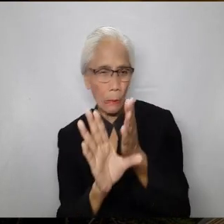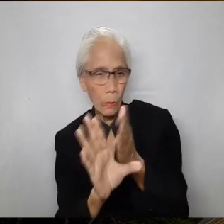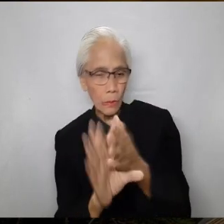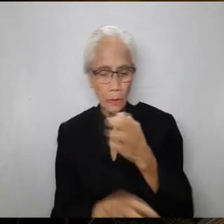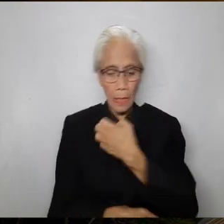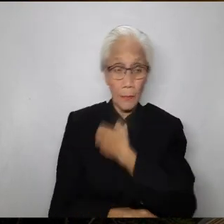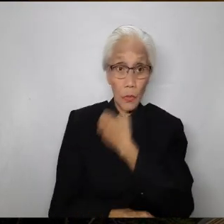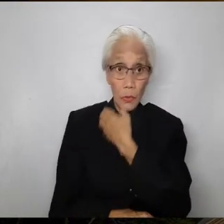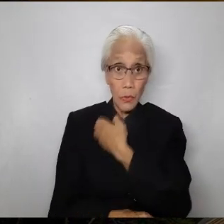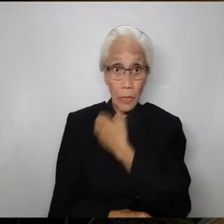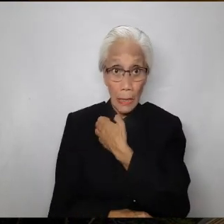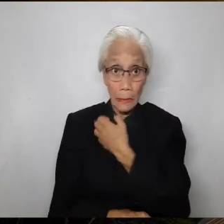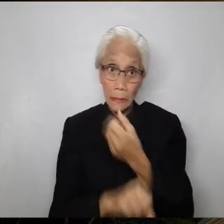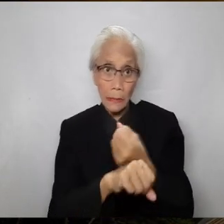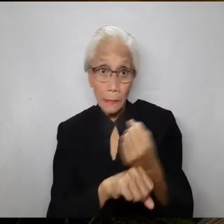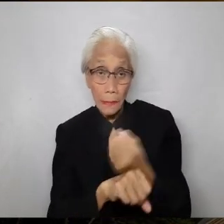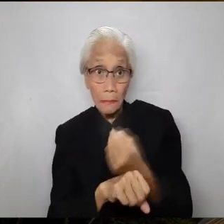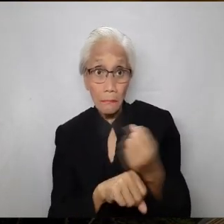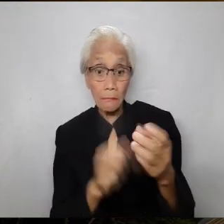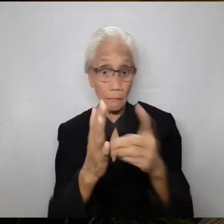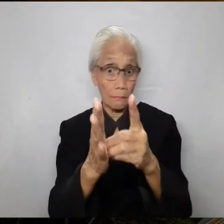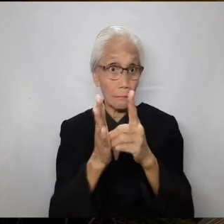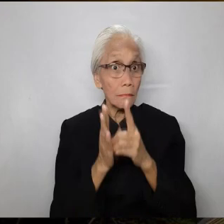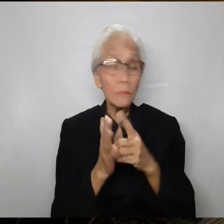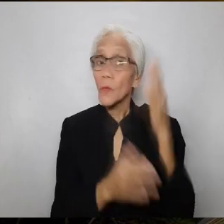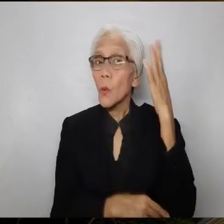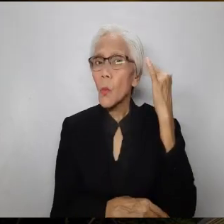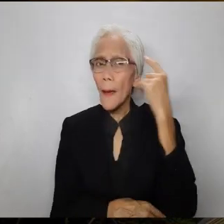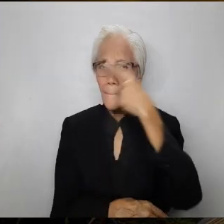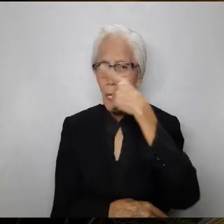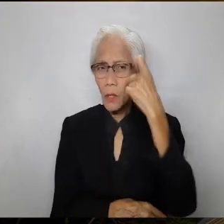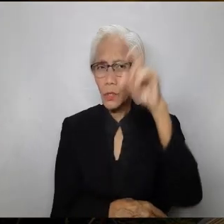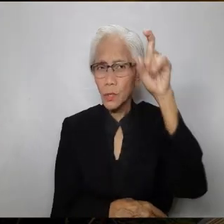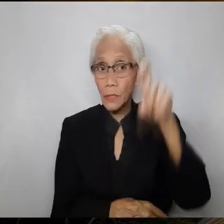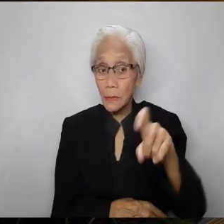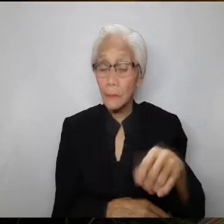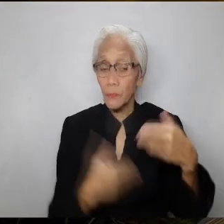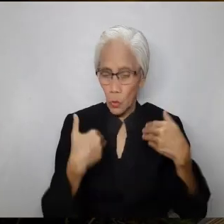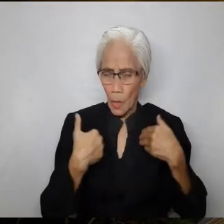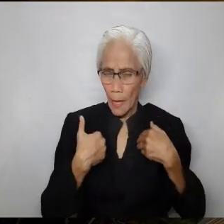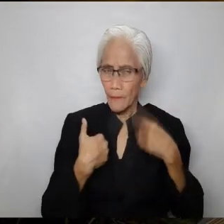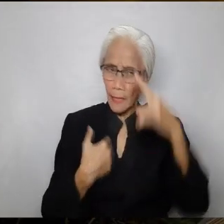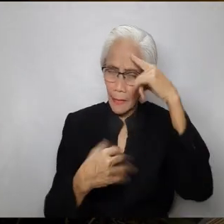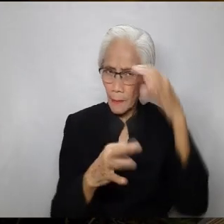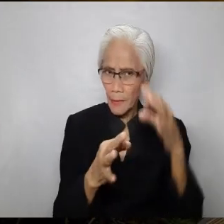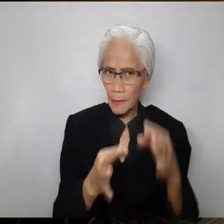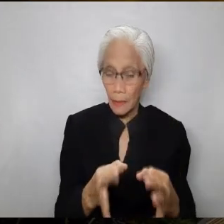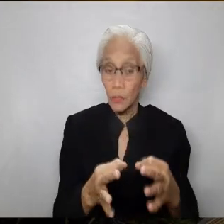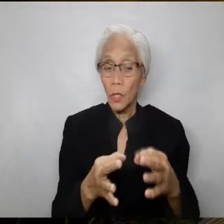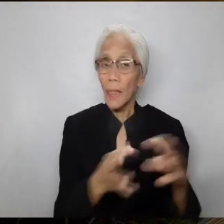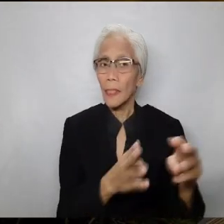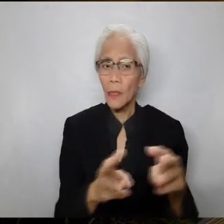relationship. And here is why psychological and emotional stability is demanded of you. Why? Because you need